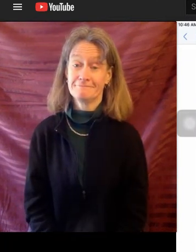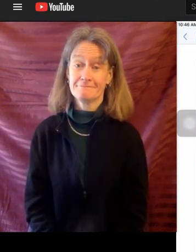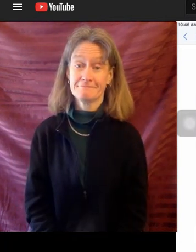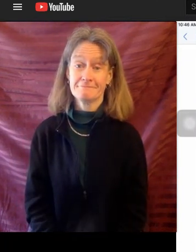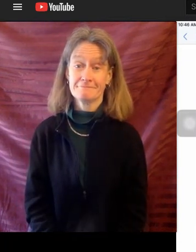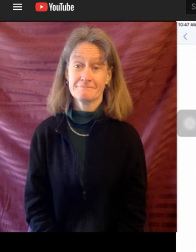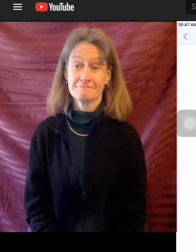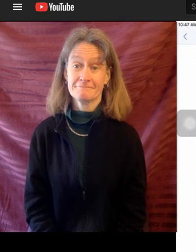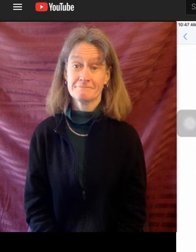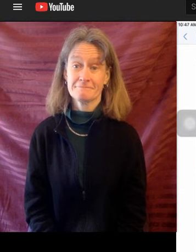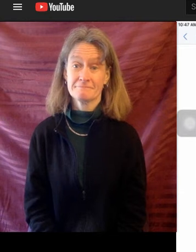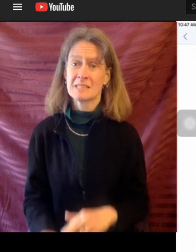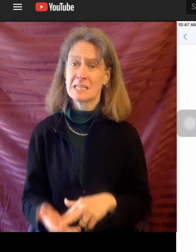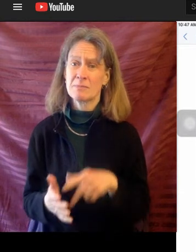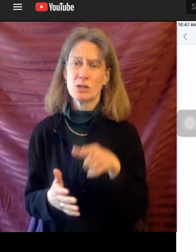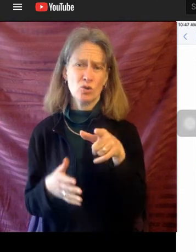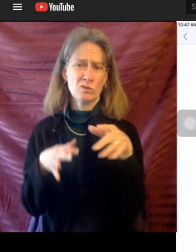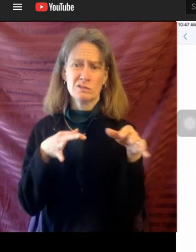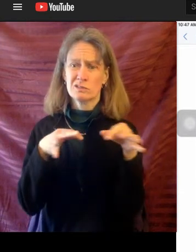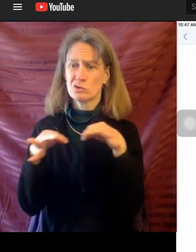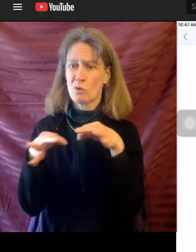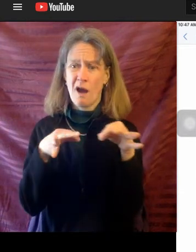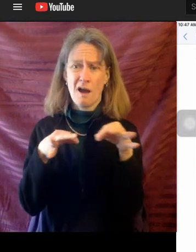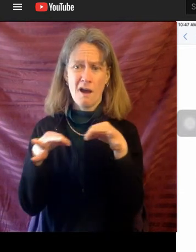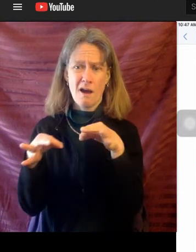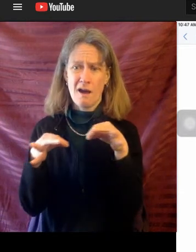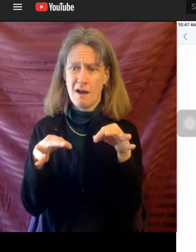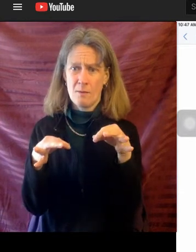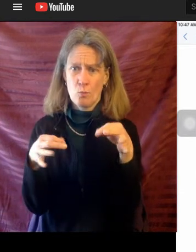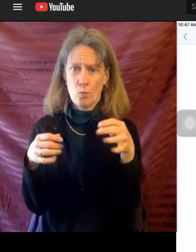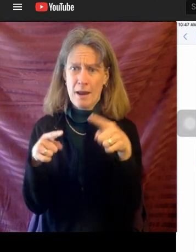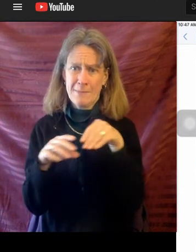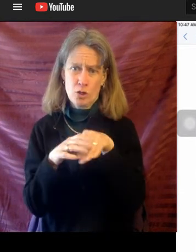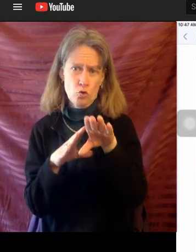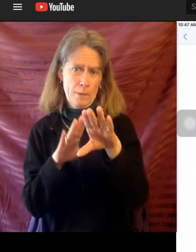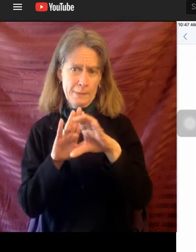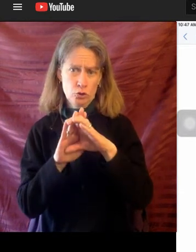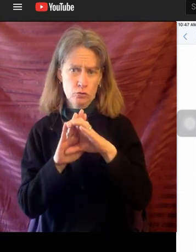So you're just describing what is happening in your picture.